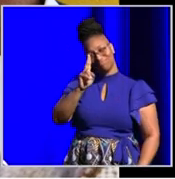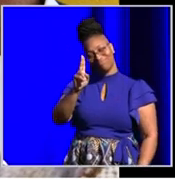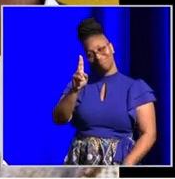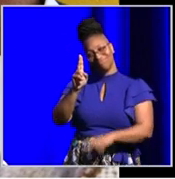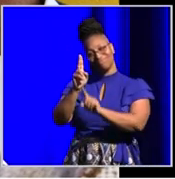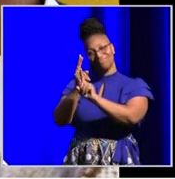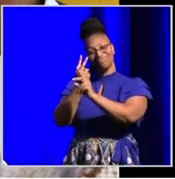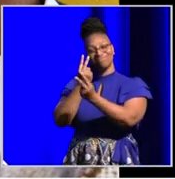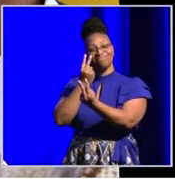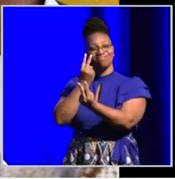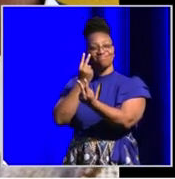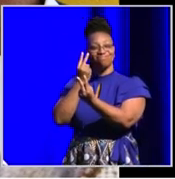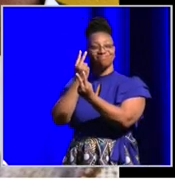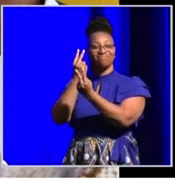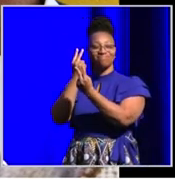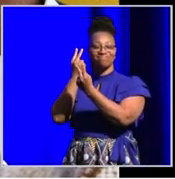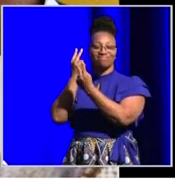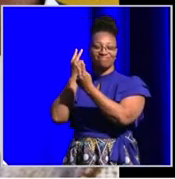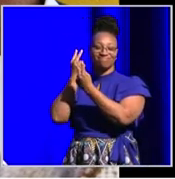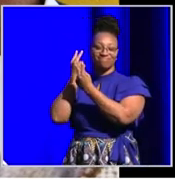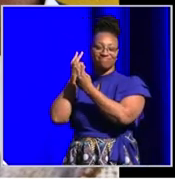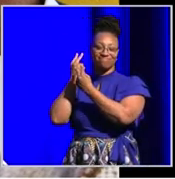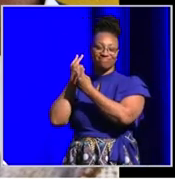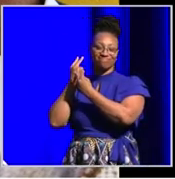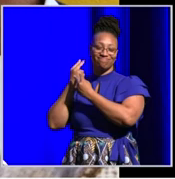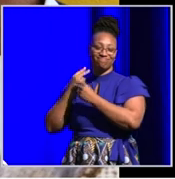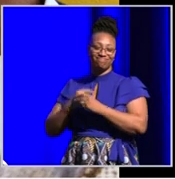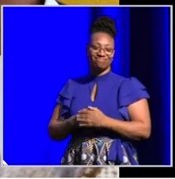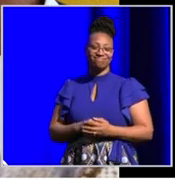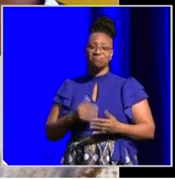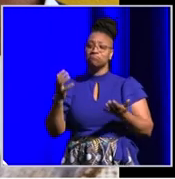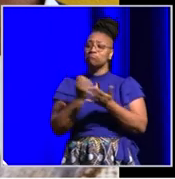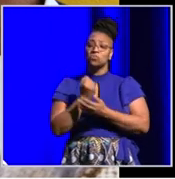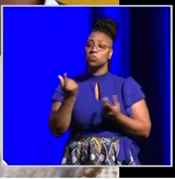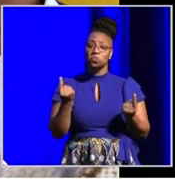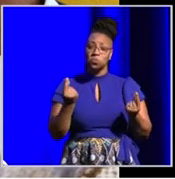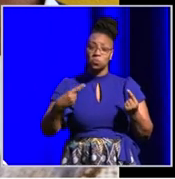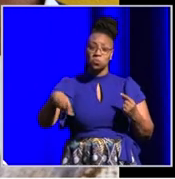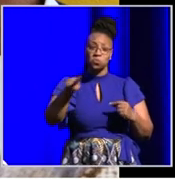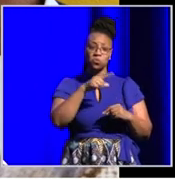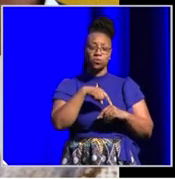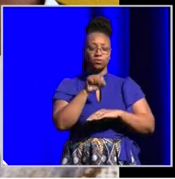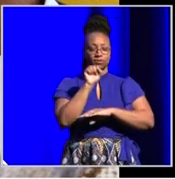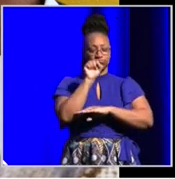to observe a moment of silence in memory of Bruce Johnson.